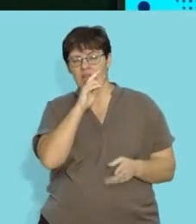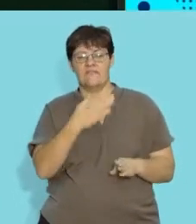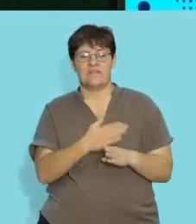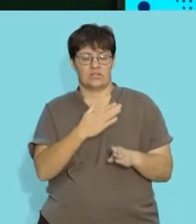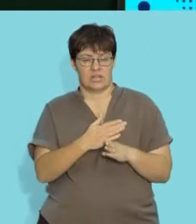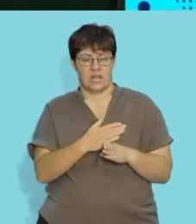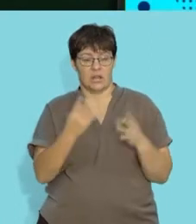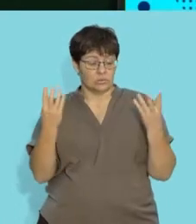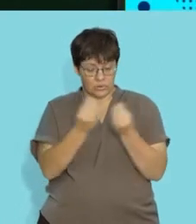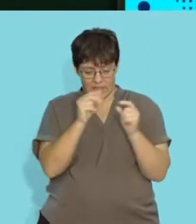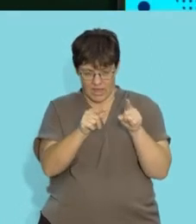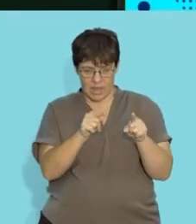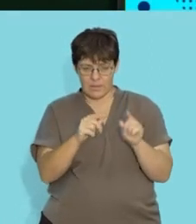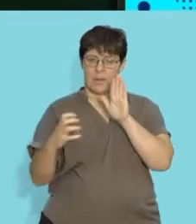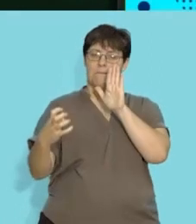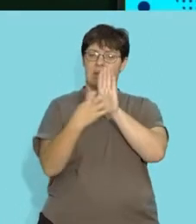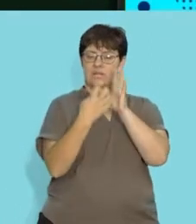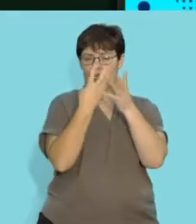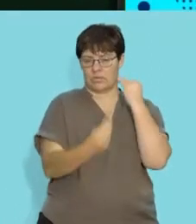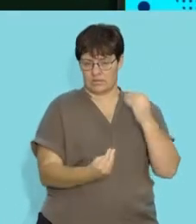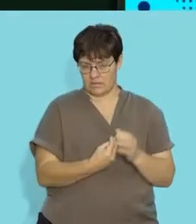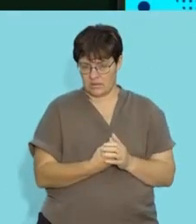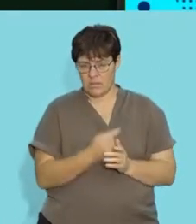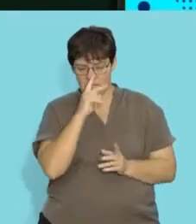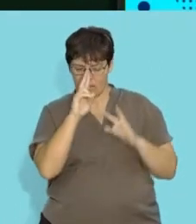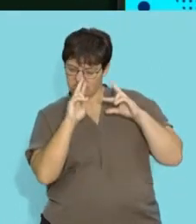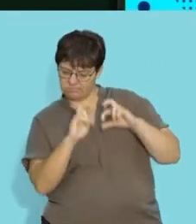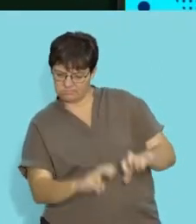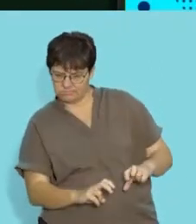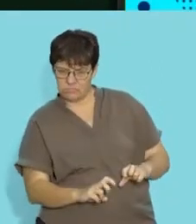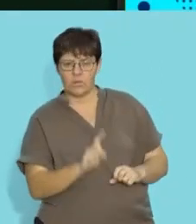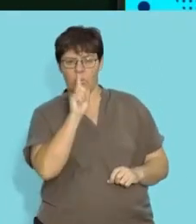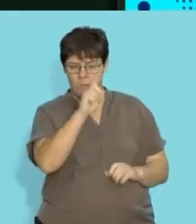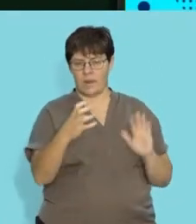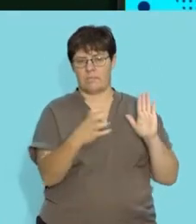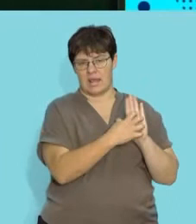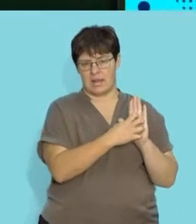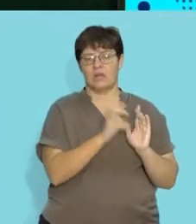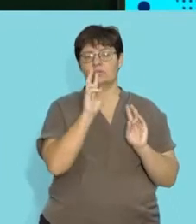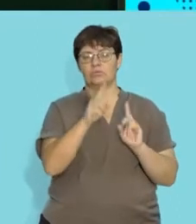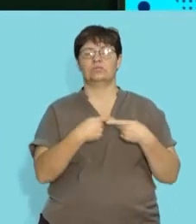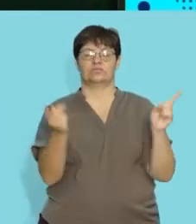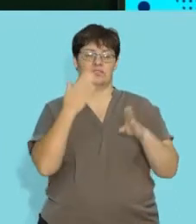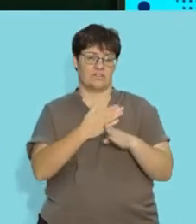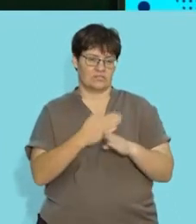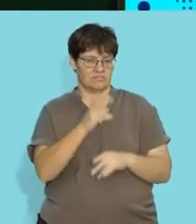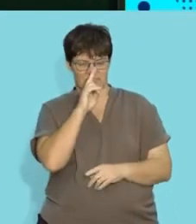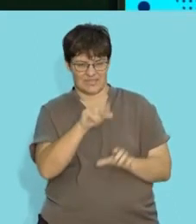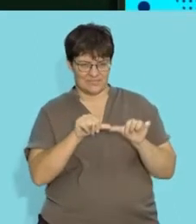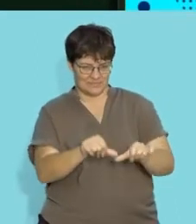try to look at the functions together in one plane. How do you explore them as one plane